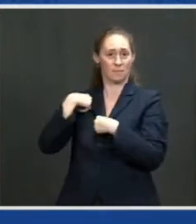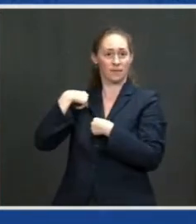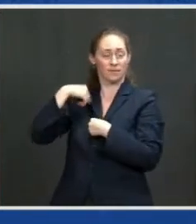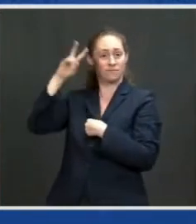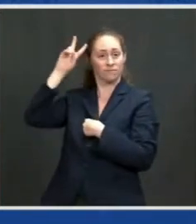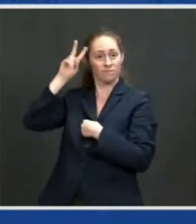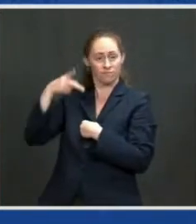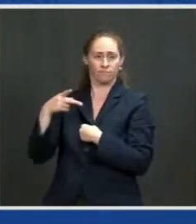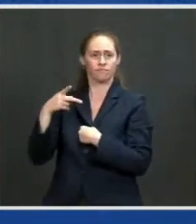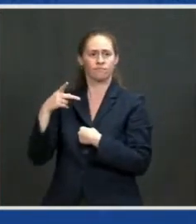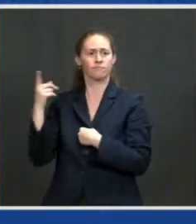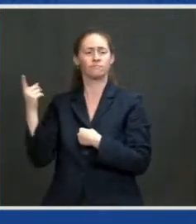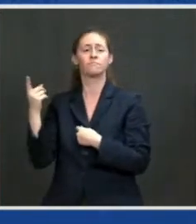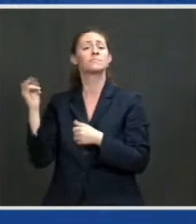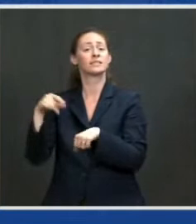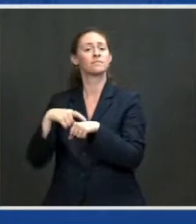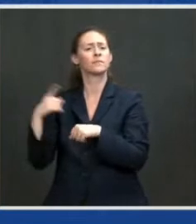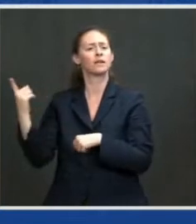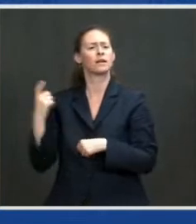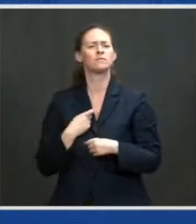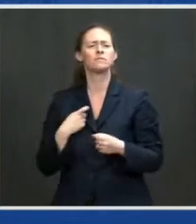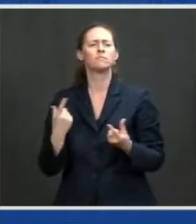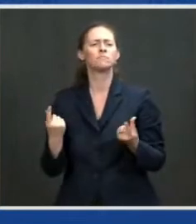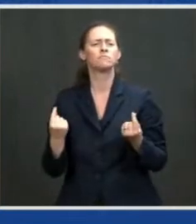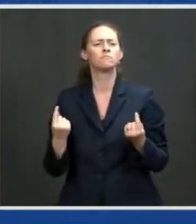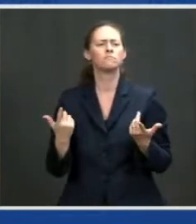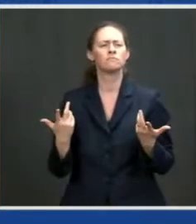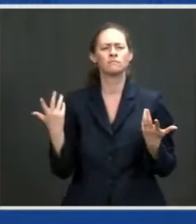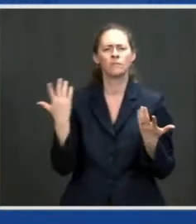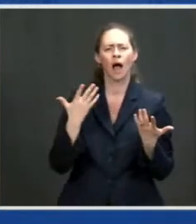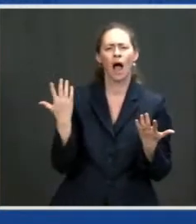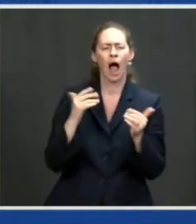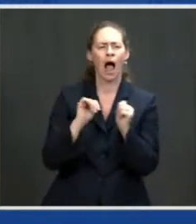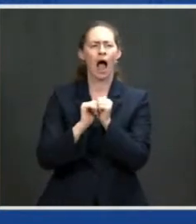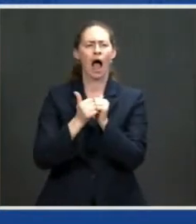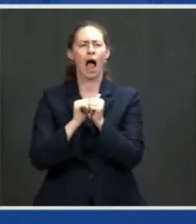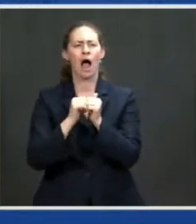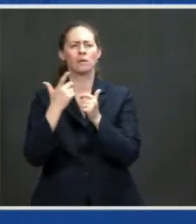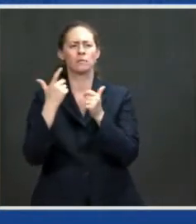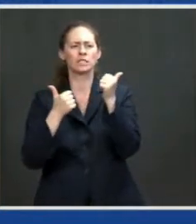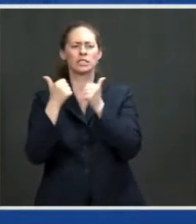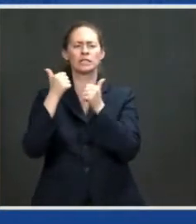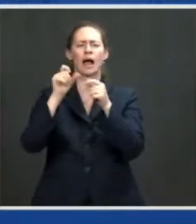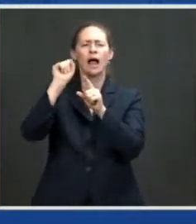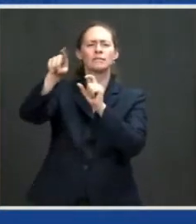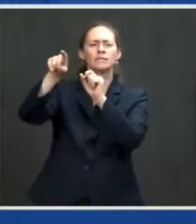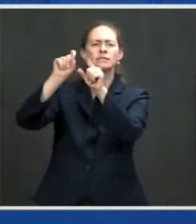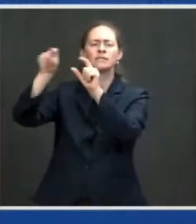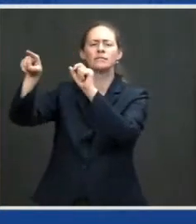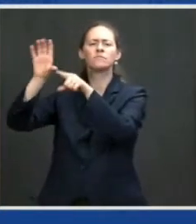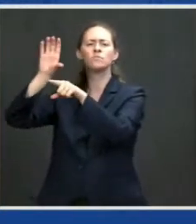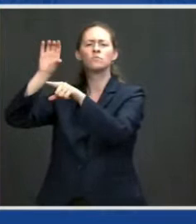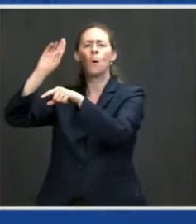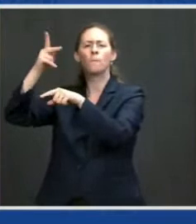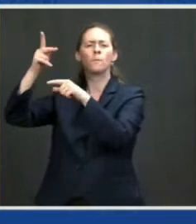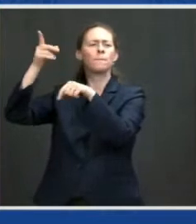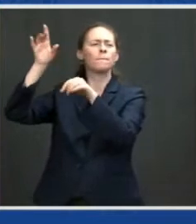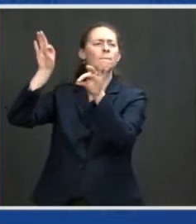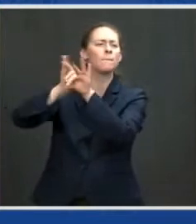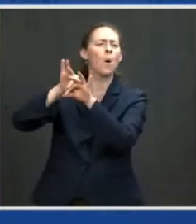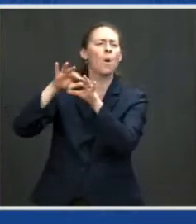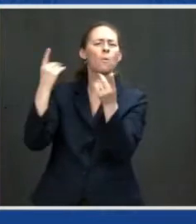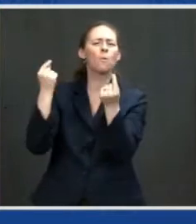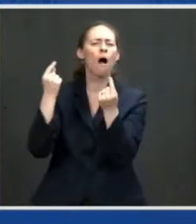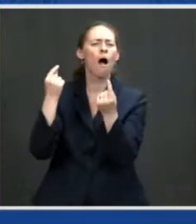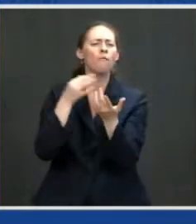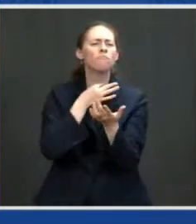major corporate entities thought was the most important thing they needed. We interviewed over 340, I think it's